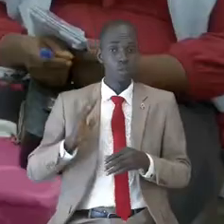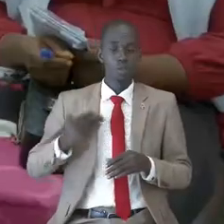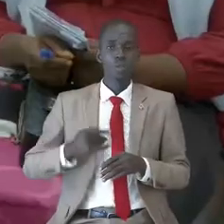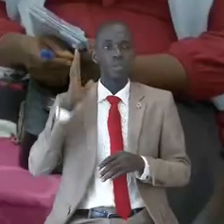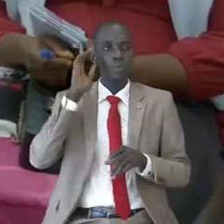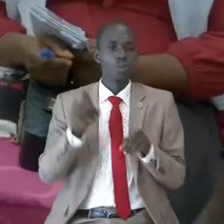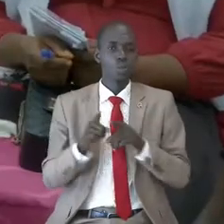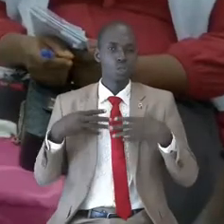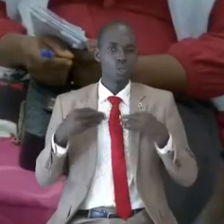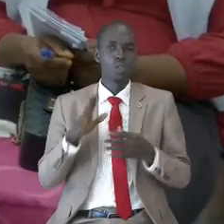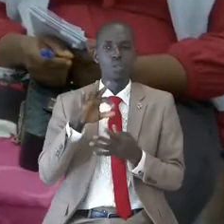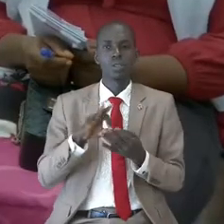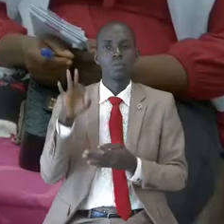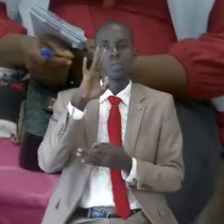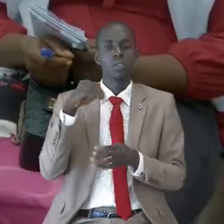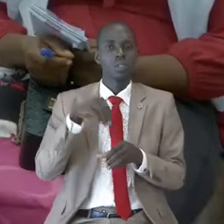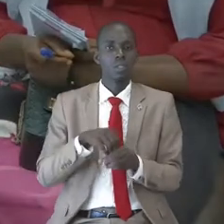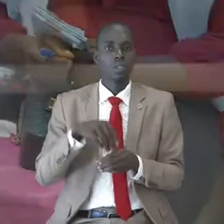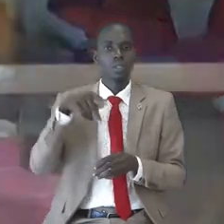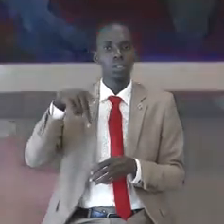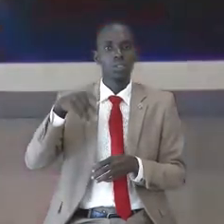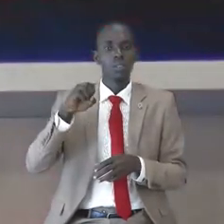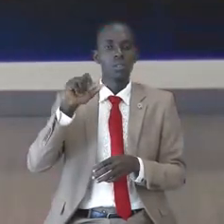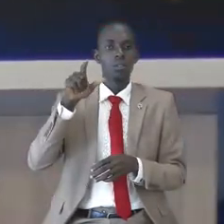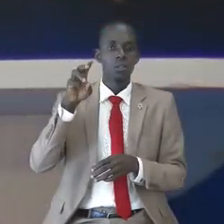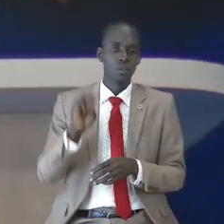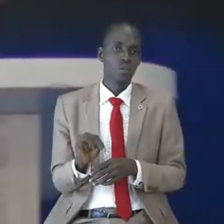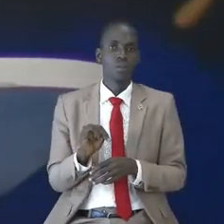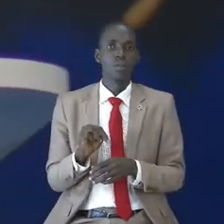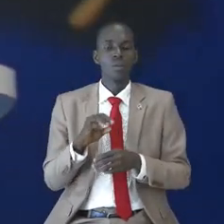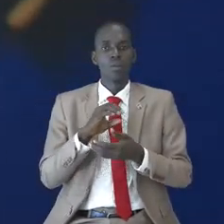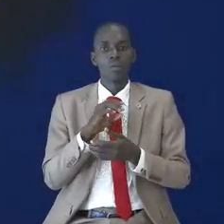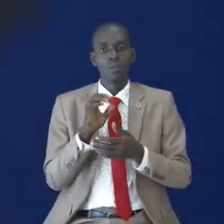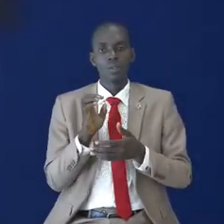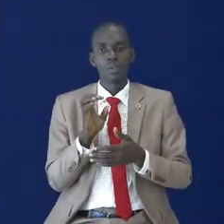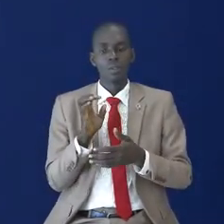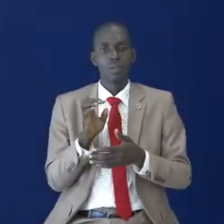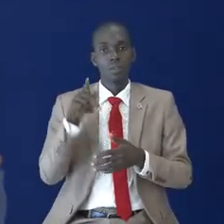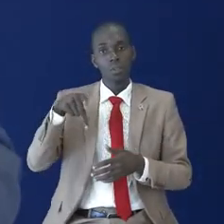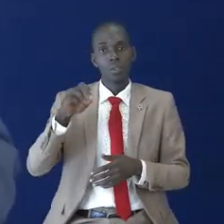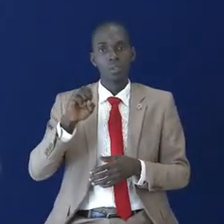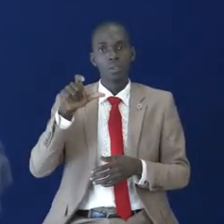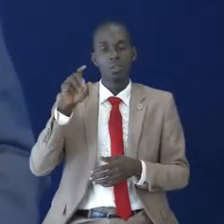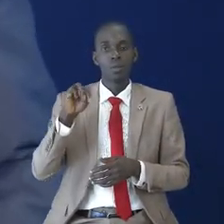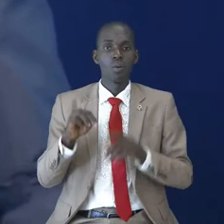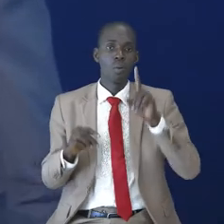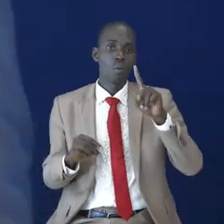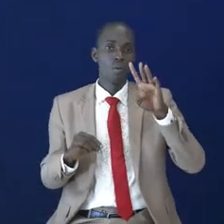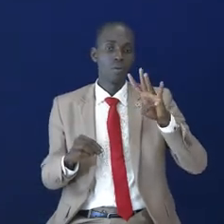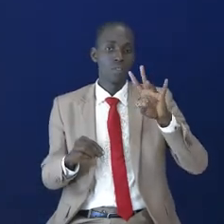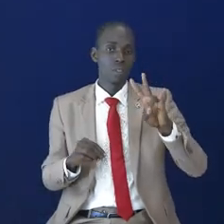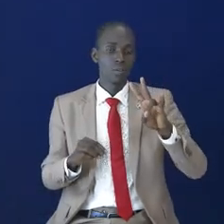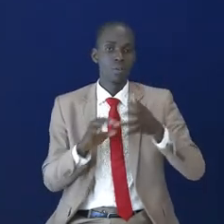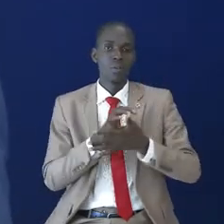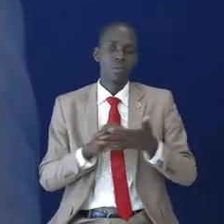spirit. Psalm 147, I'm reading from verse 3. Psalm 147, verse 3,